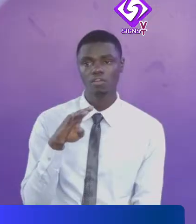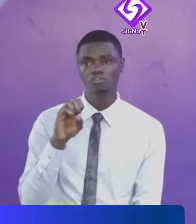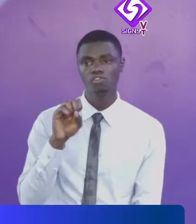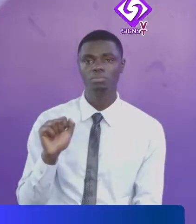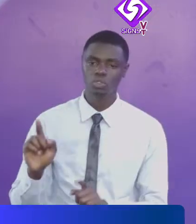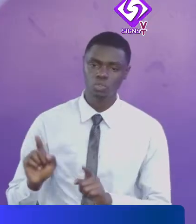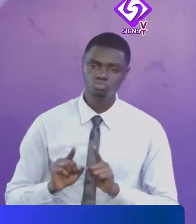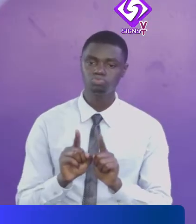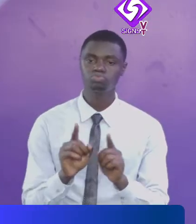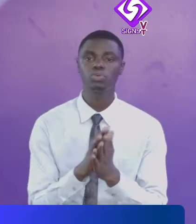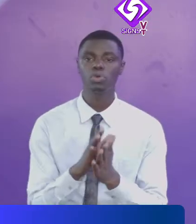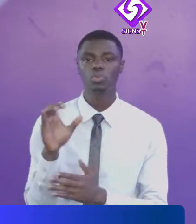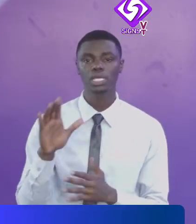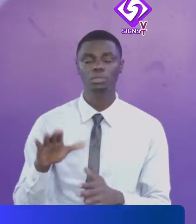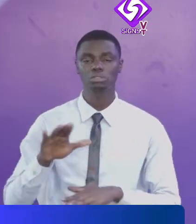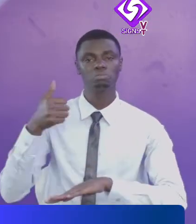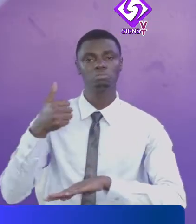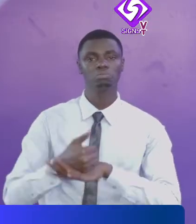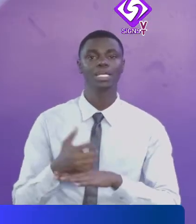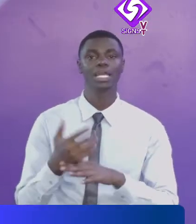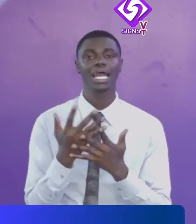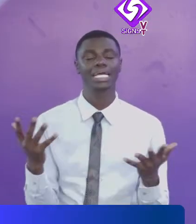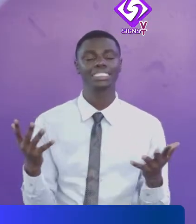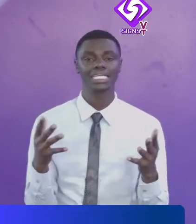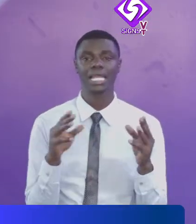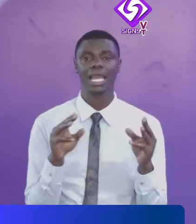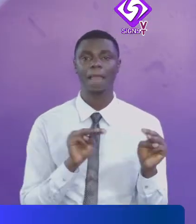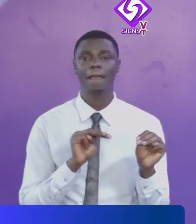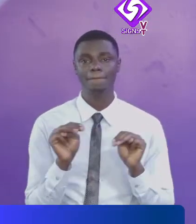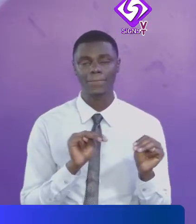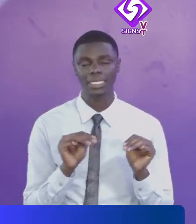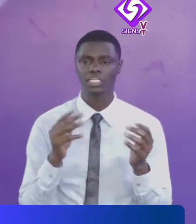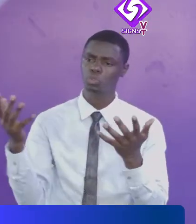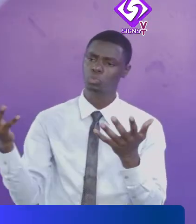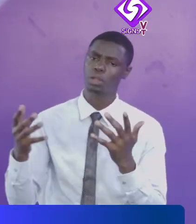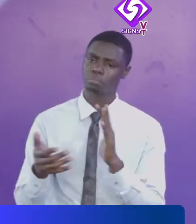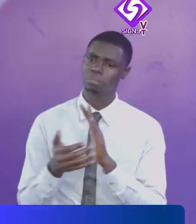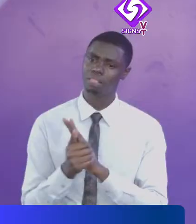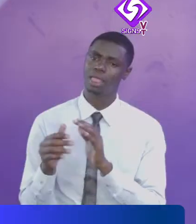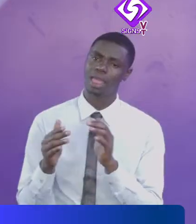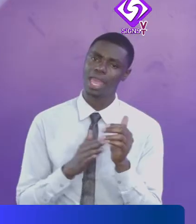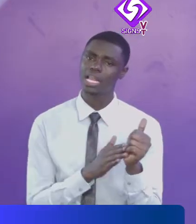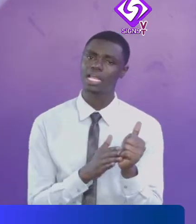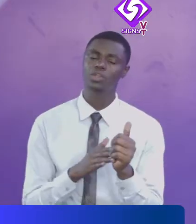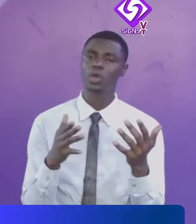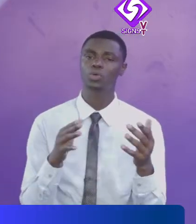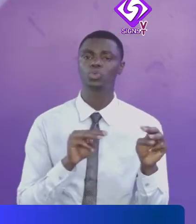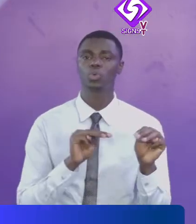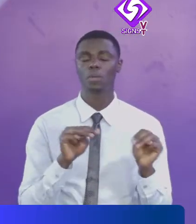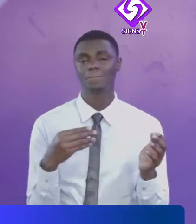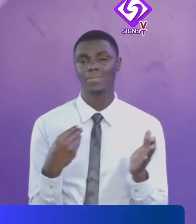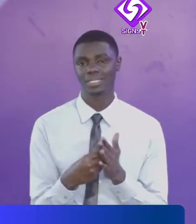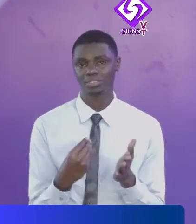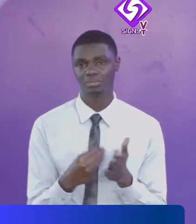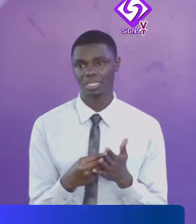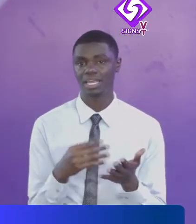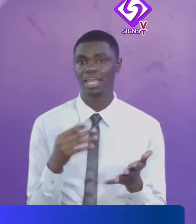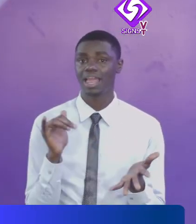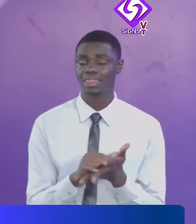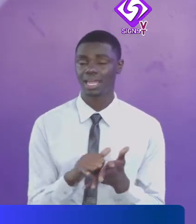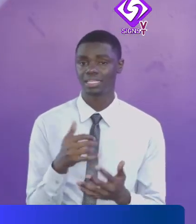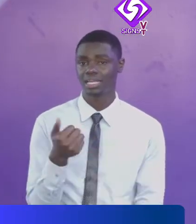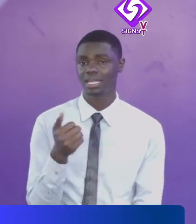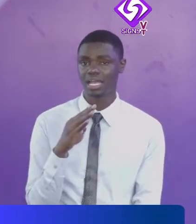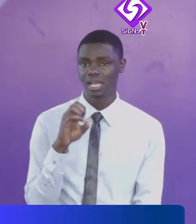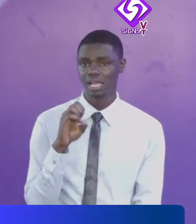with the customers and set up an asset manager who will bring in the expertise and guide you in managing these assets that ABSA has helped you build. Yeah. Because